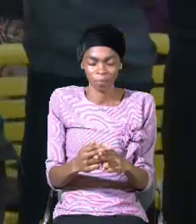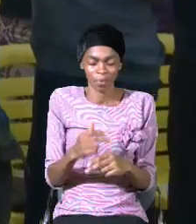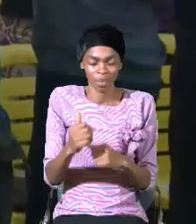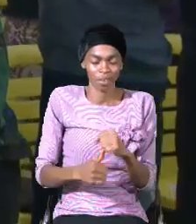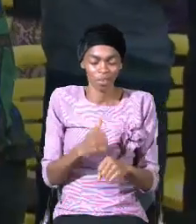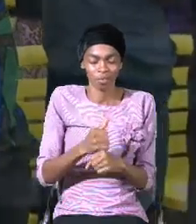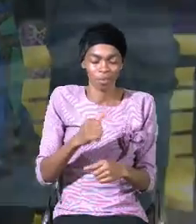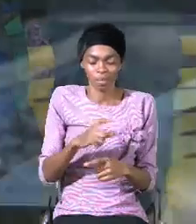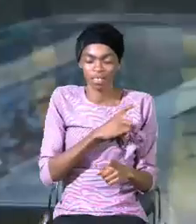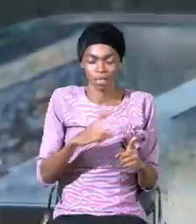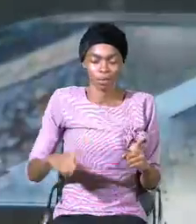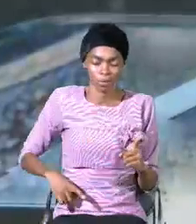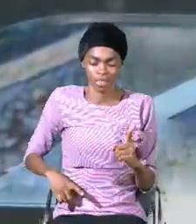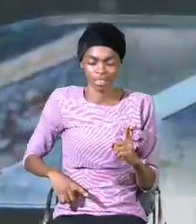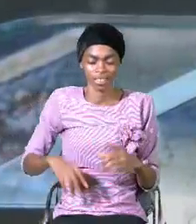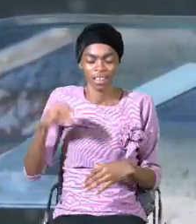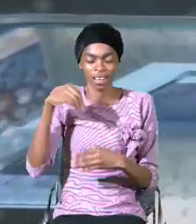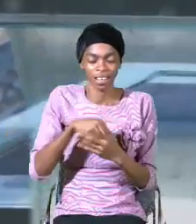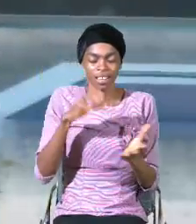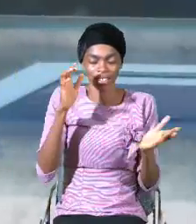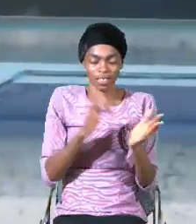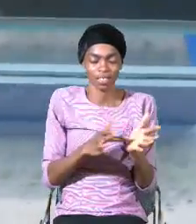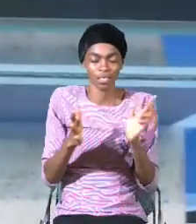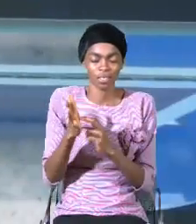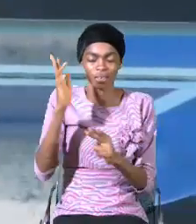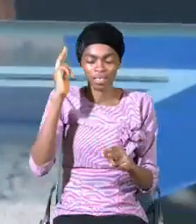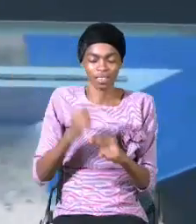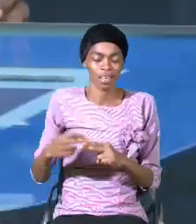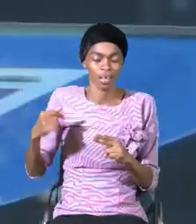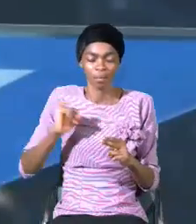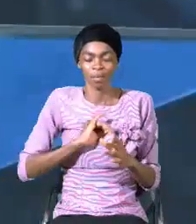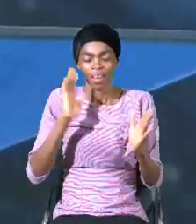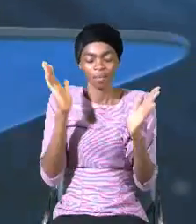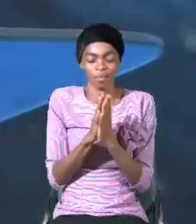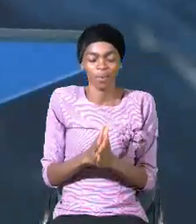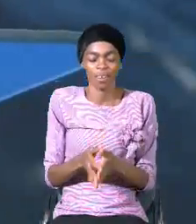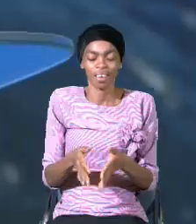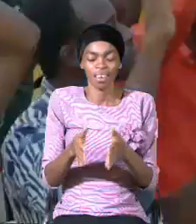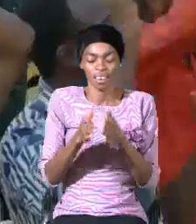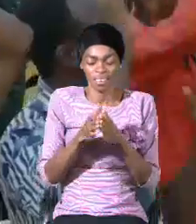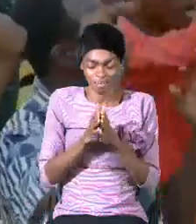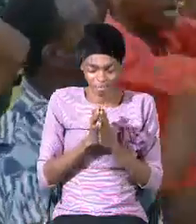O Lord. In Jesus' name I pray.